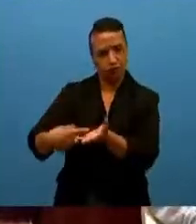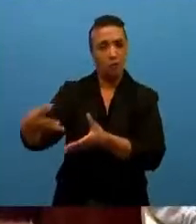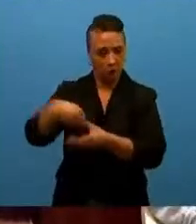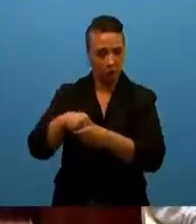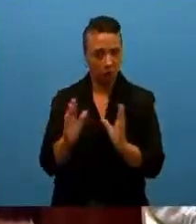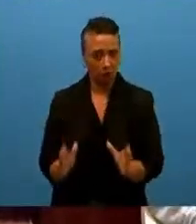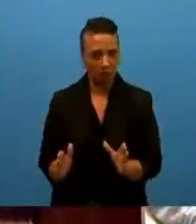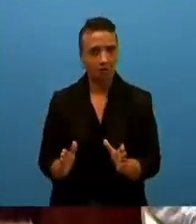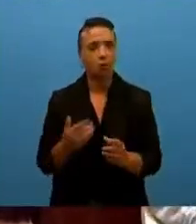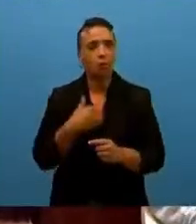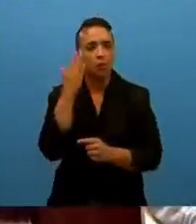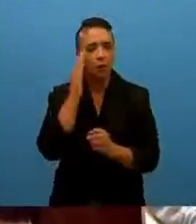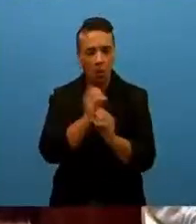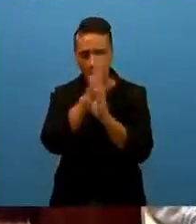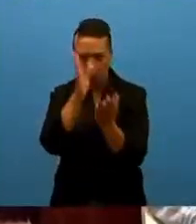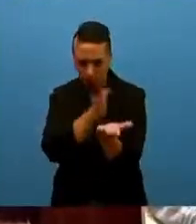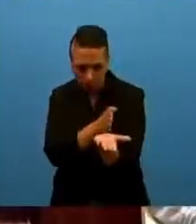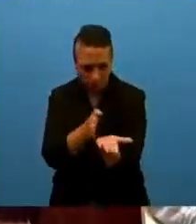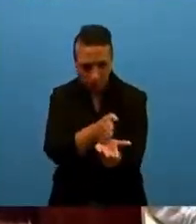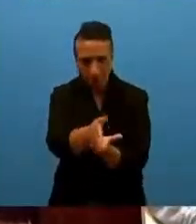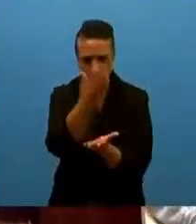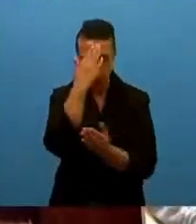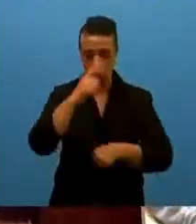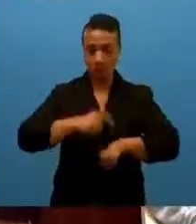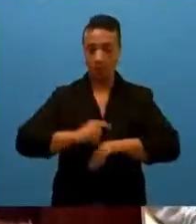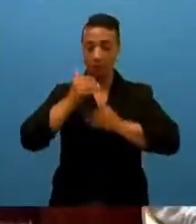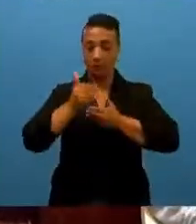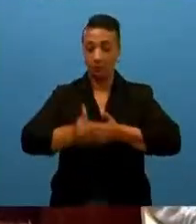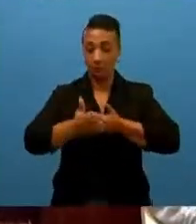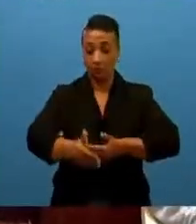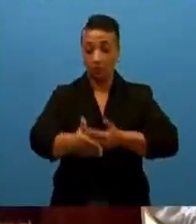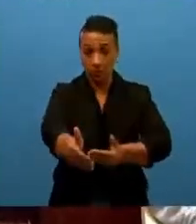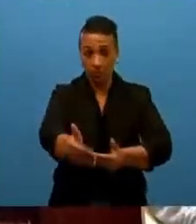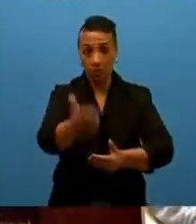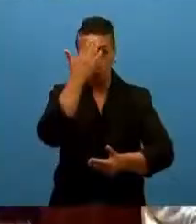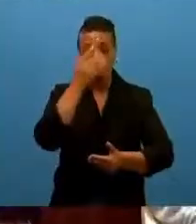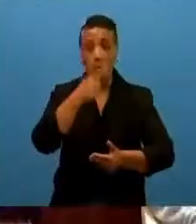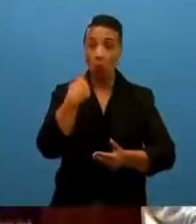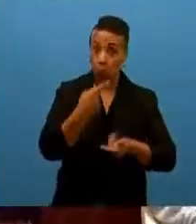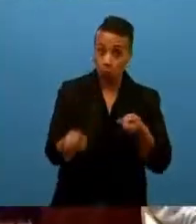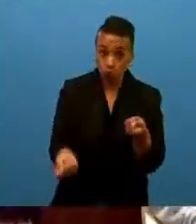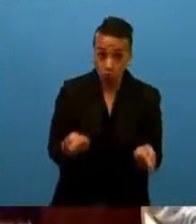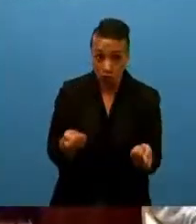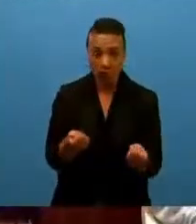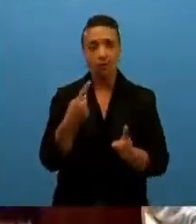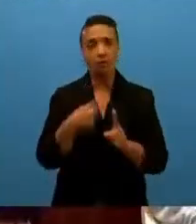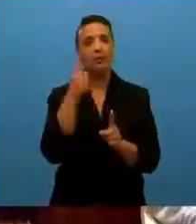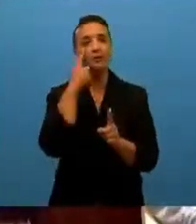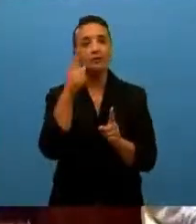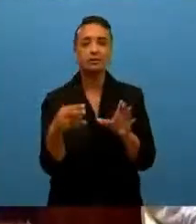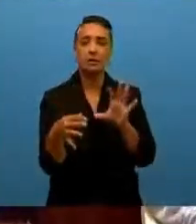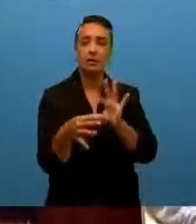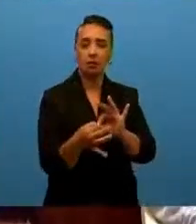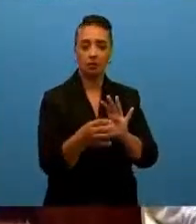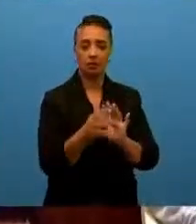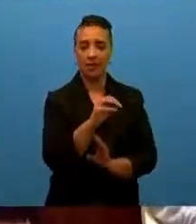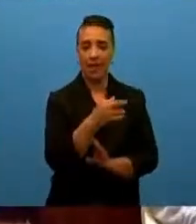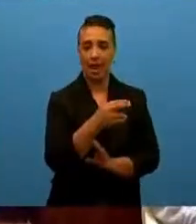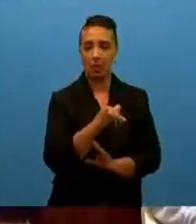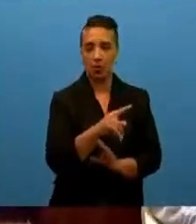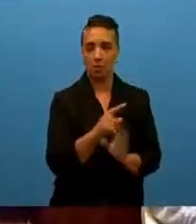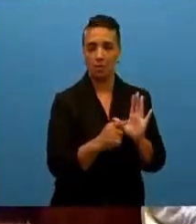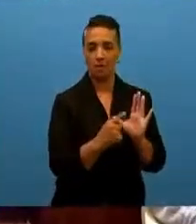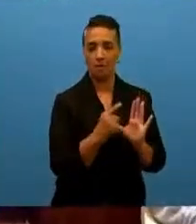clear roadmap with timelines, designated facilitators, and reference to models such as EMRIP mandate